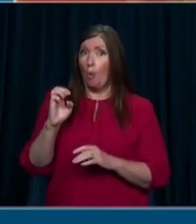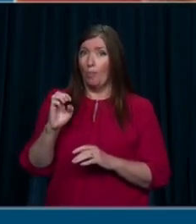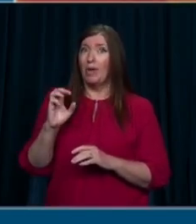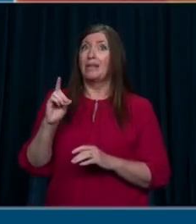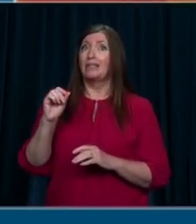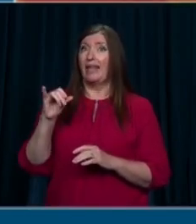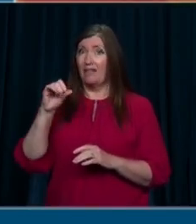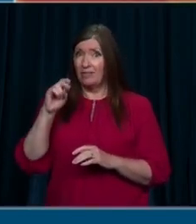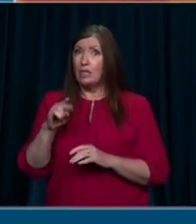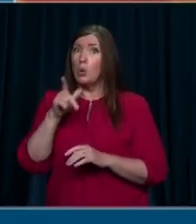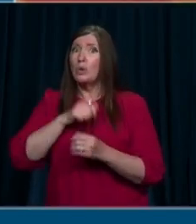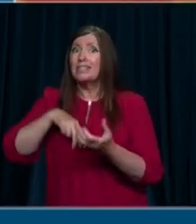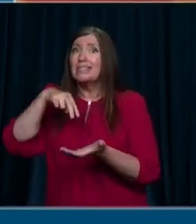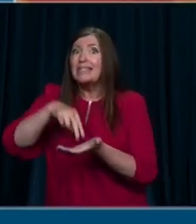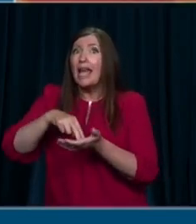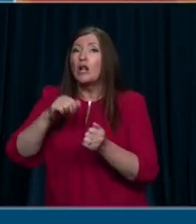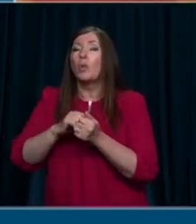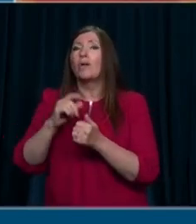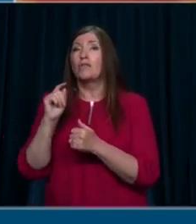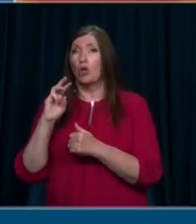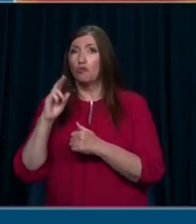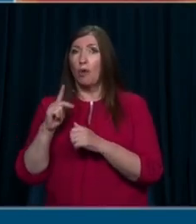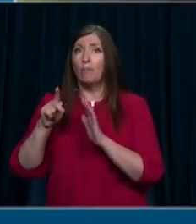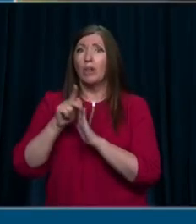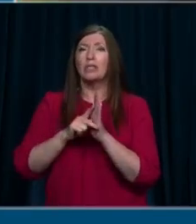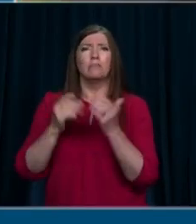with the Trump policies so we can move our country forward.